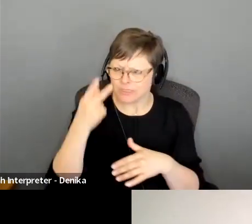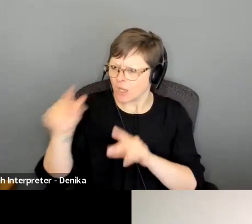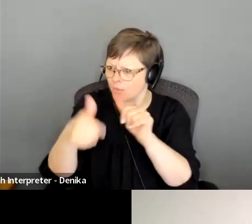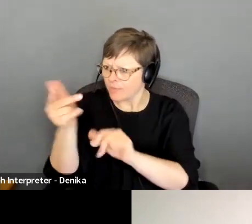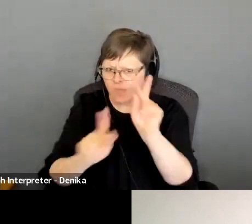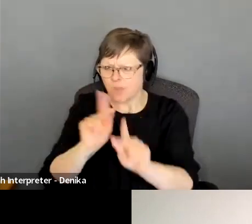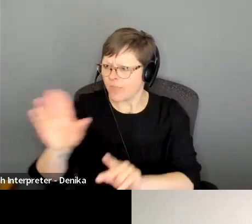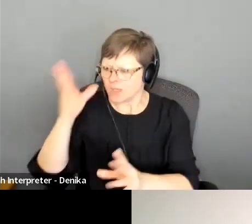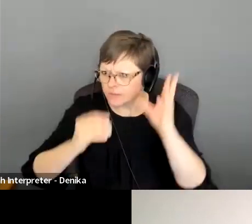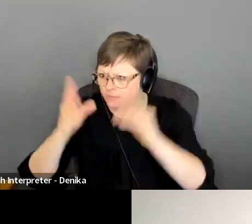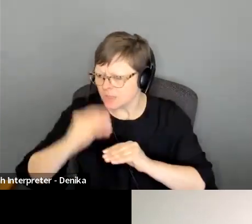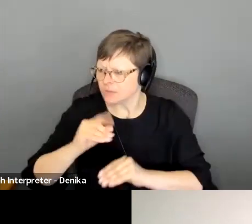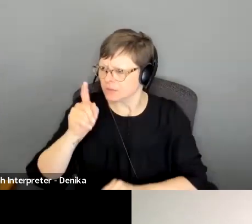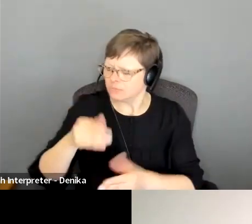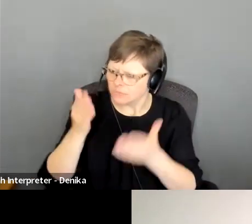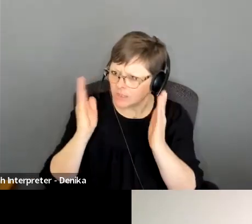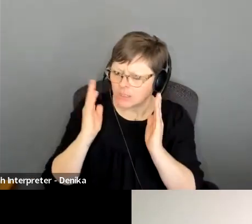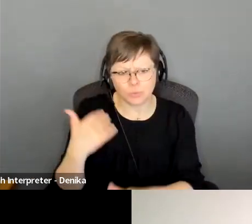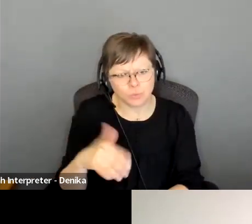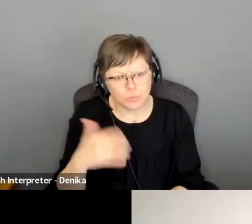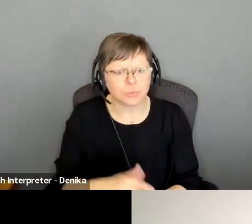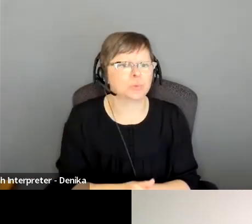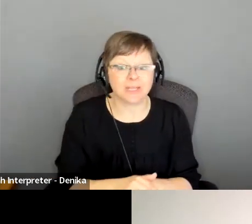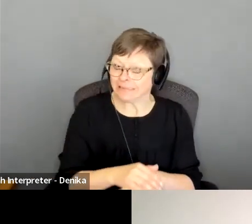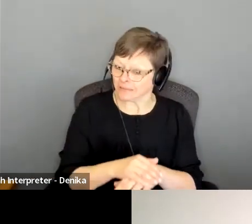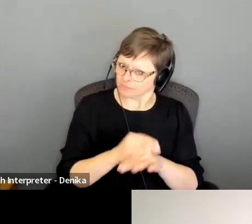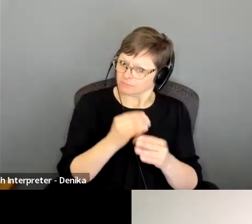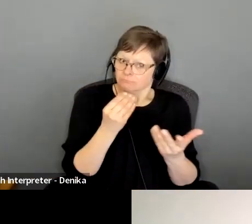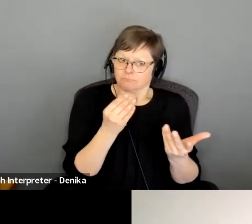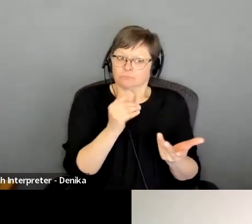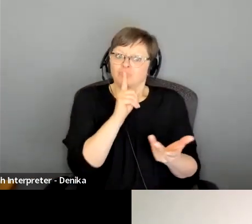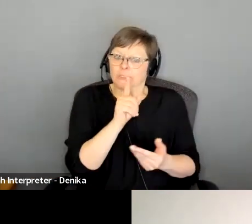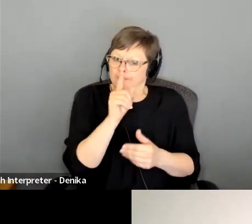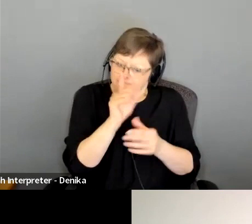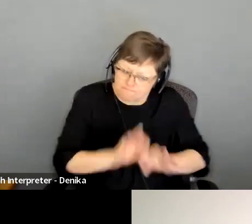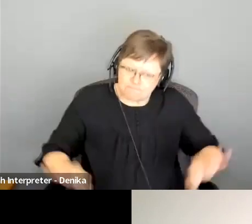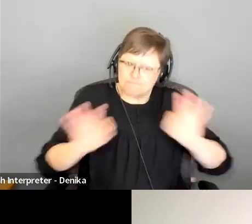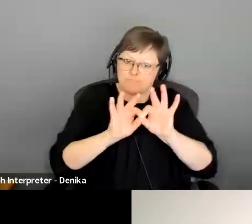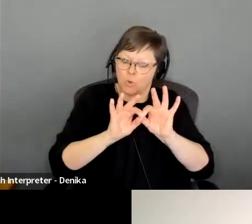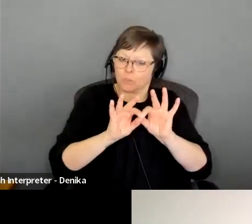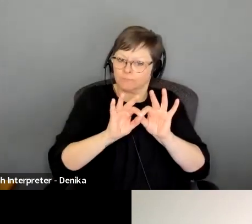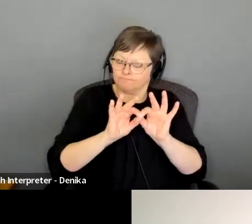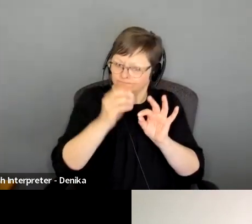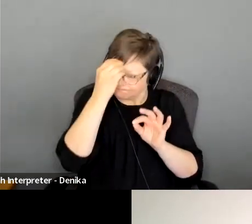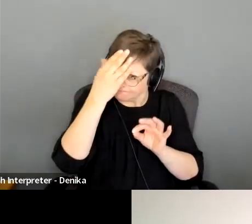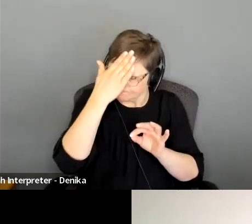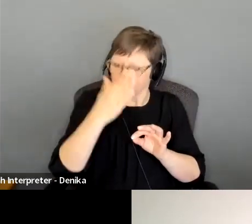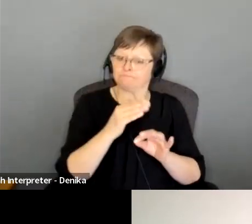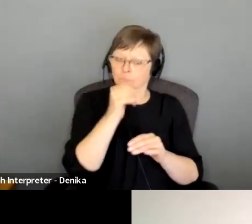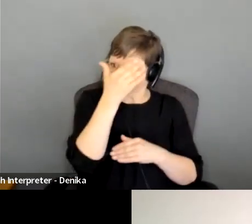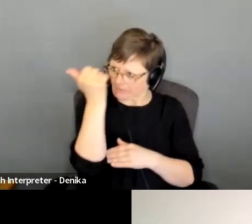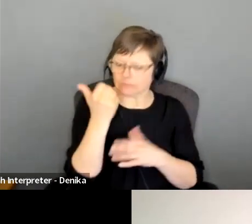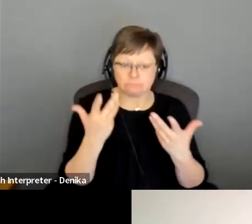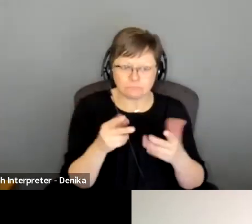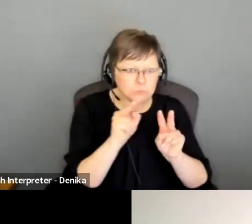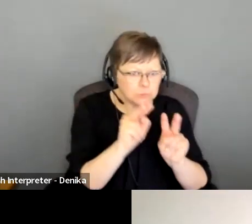too? So that's why, again, this is really important to keep in mind as we go through the tools, as we go through scenarios, to not